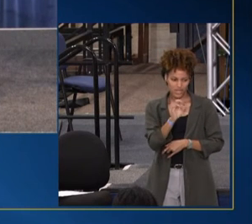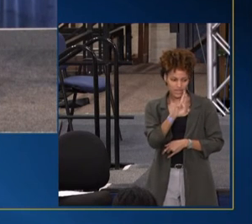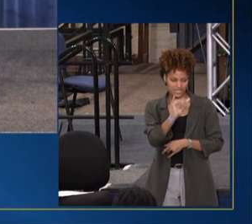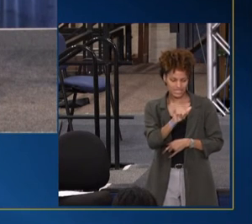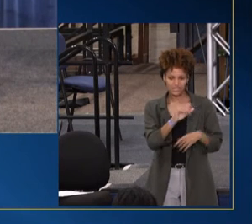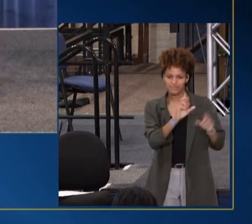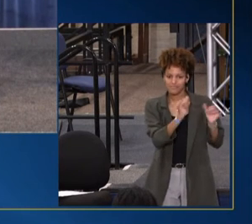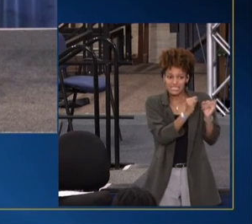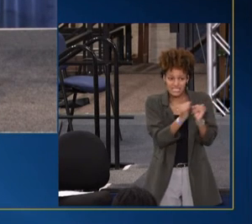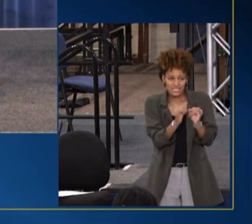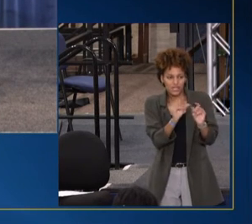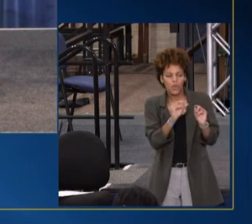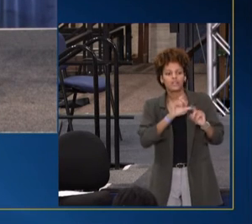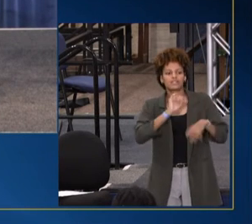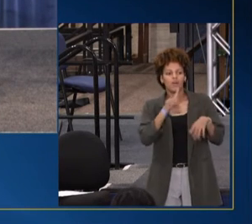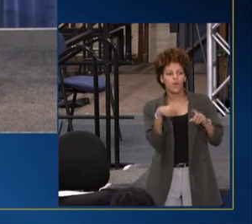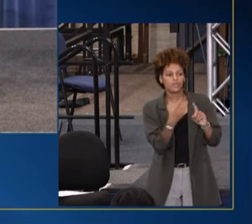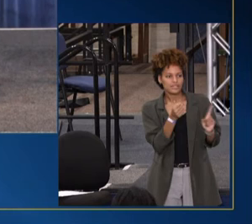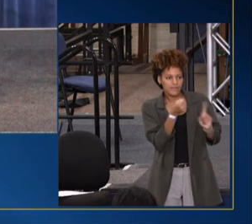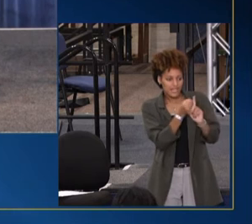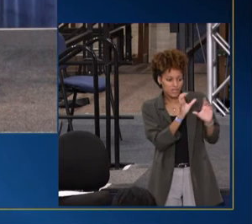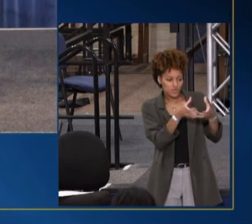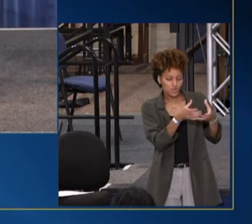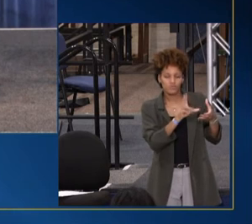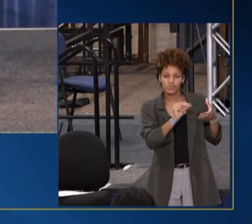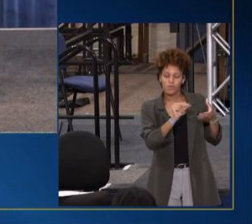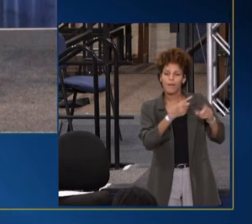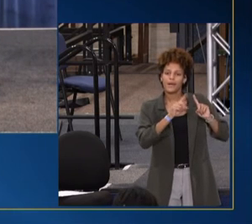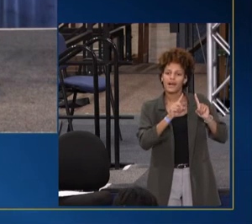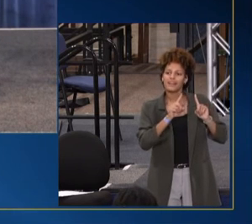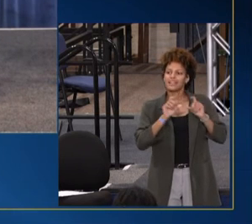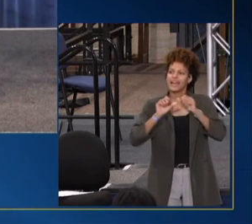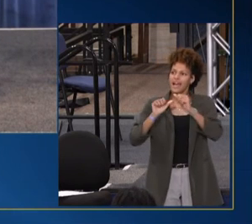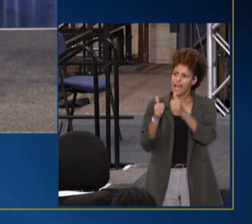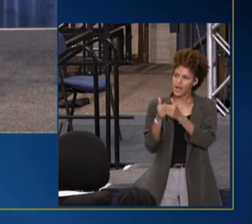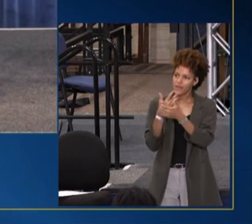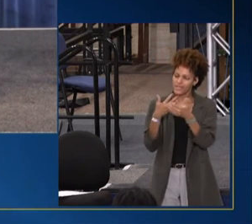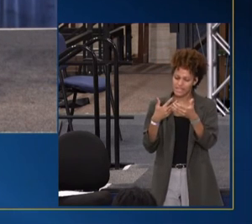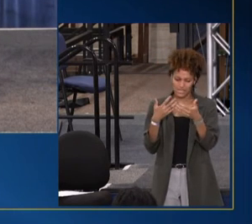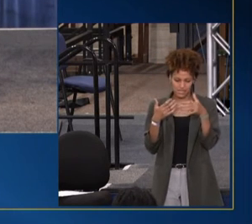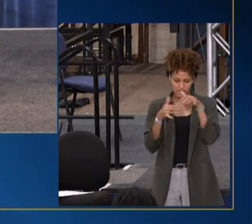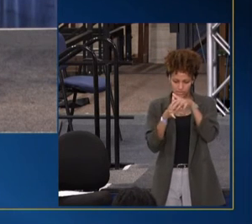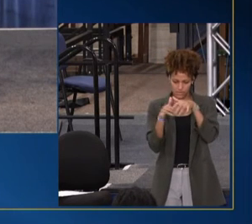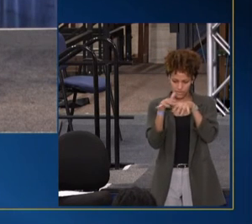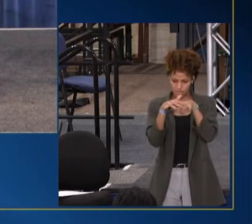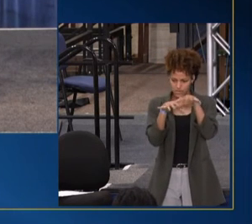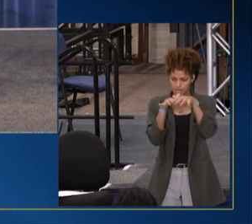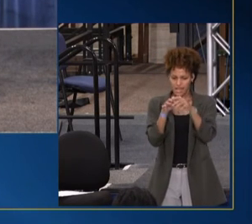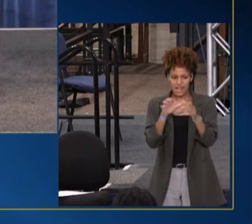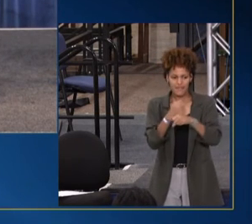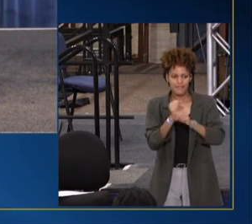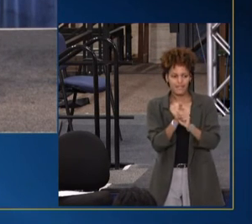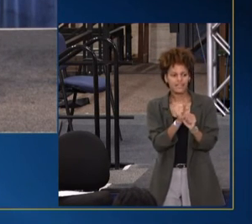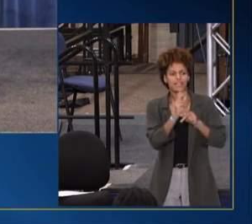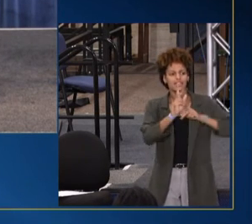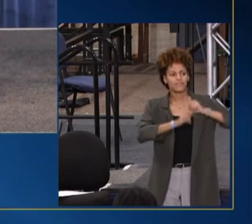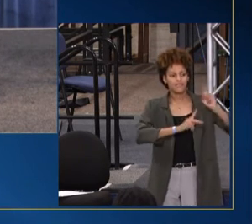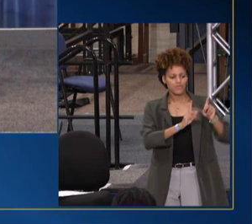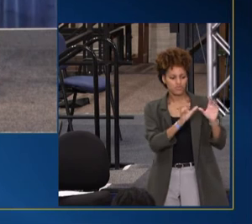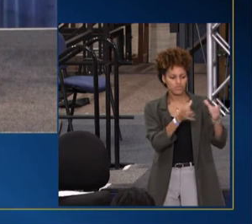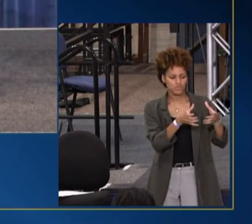it's not the only thing that's affecting LGBTQ people, but rather how are the things compounded and making LGBTQ